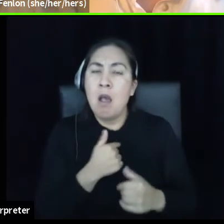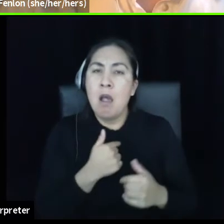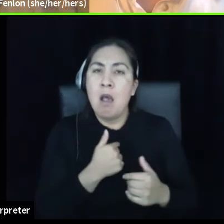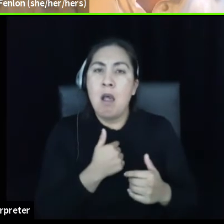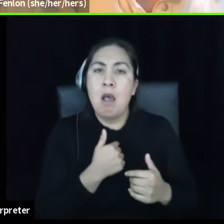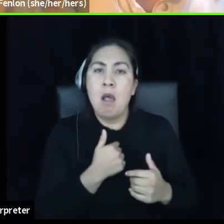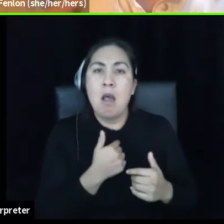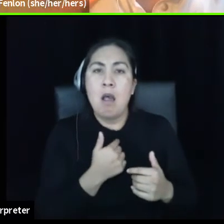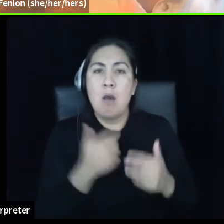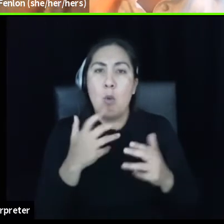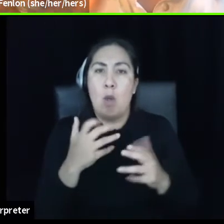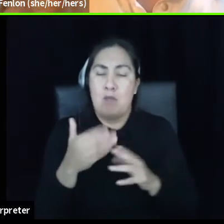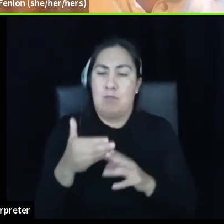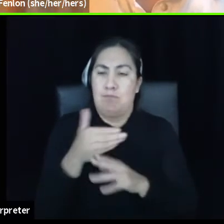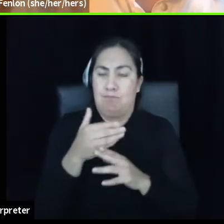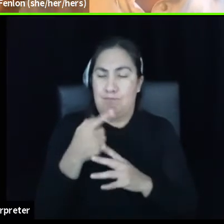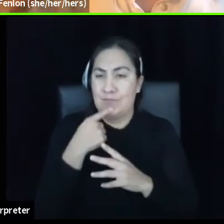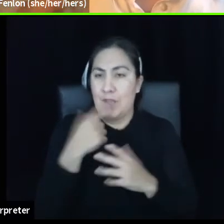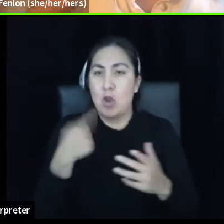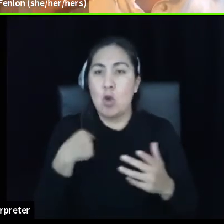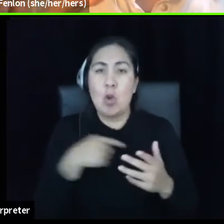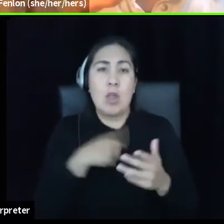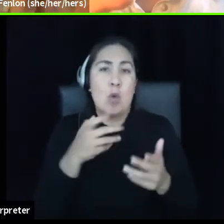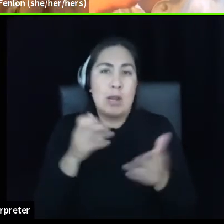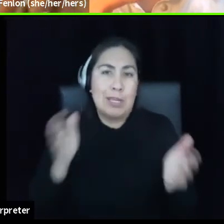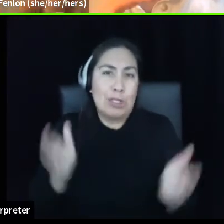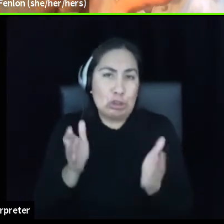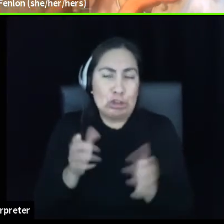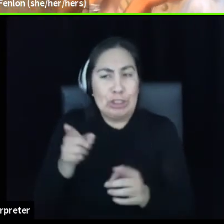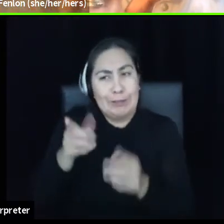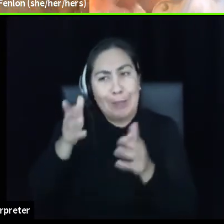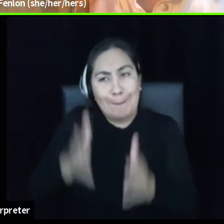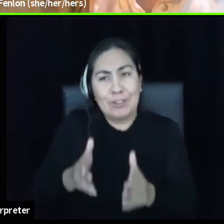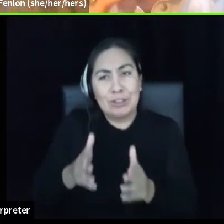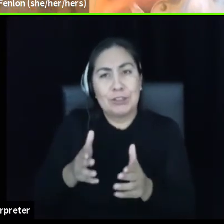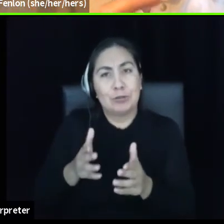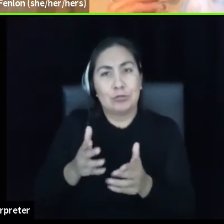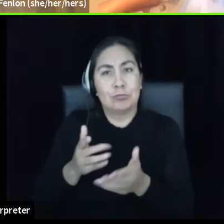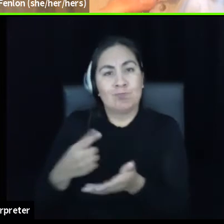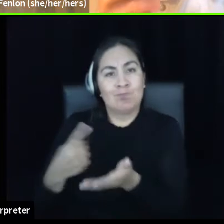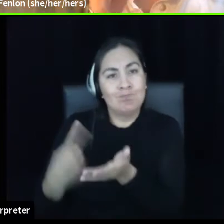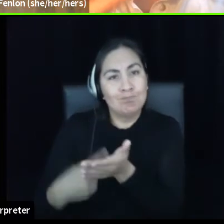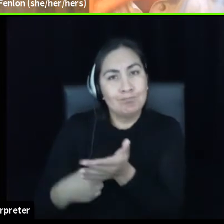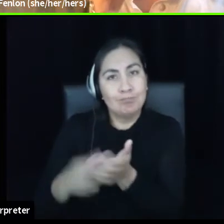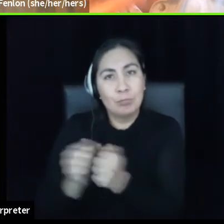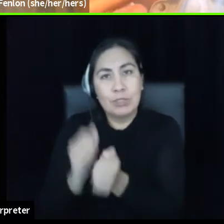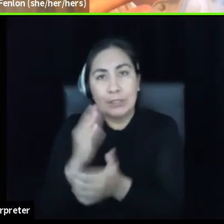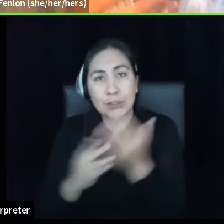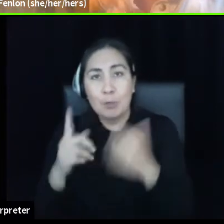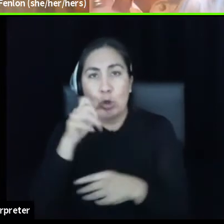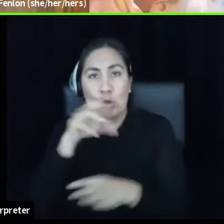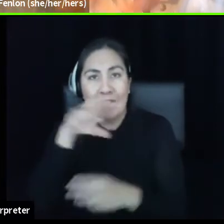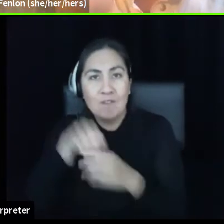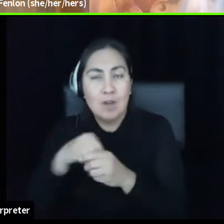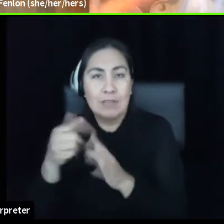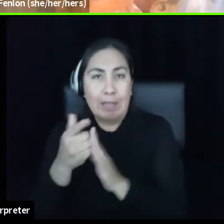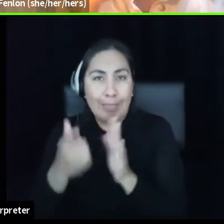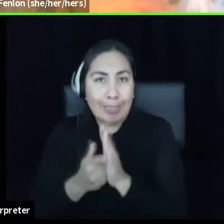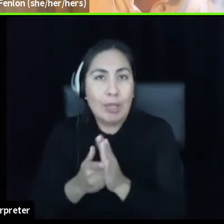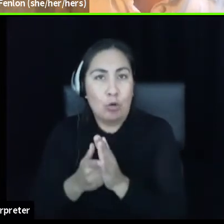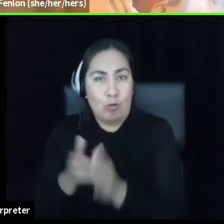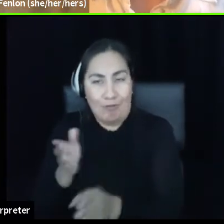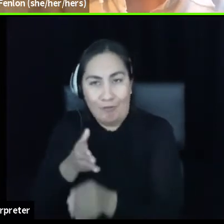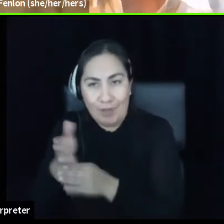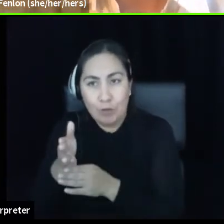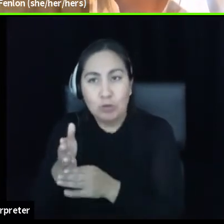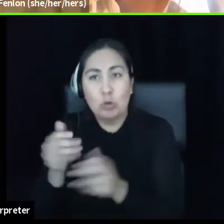probably encourage this person to talk to someone who in the legal field who has some experience around